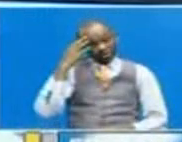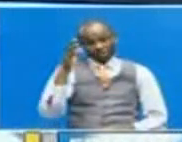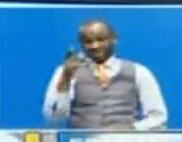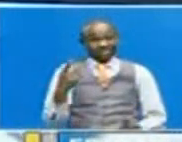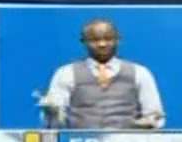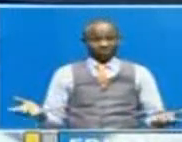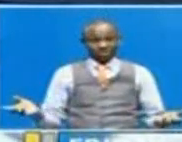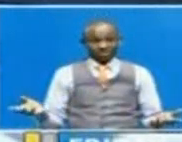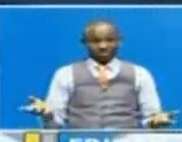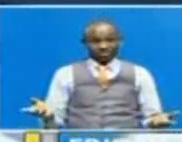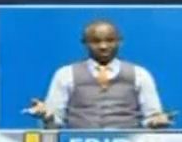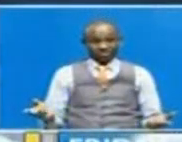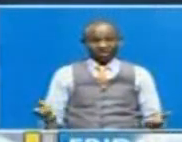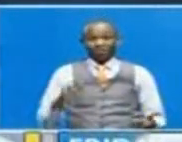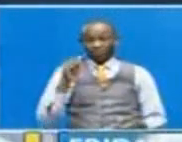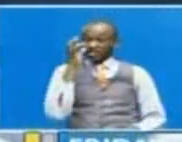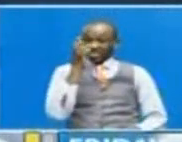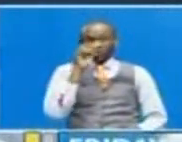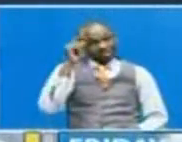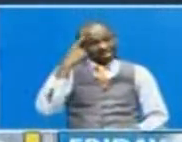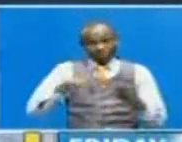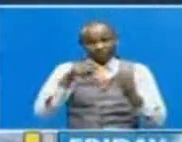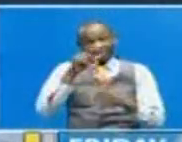label is a it, very story. Interesting story. Yeah, yes, from Nyeri. But how do you